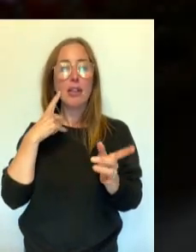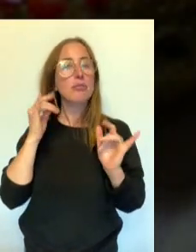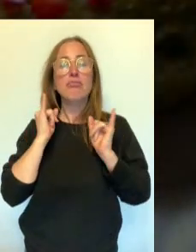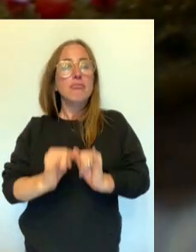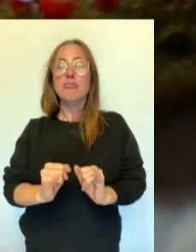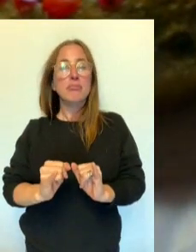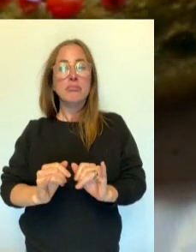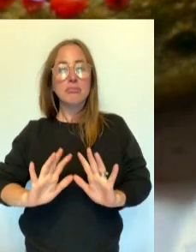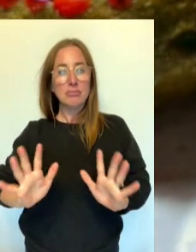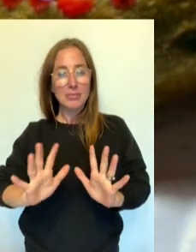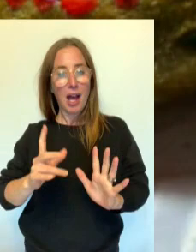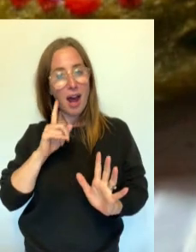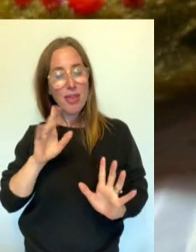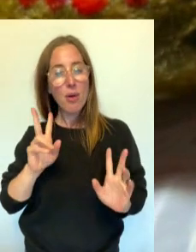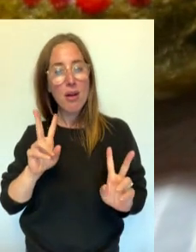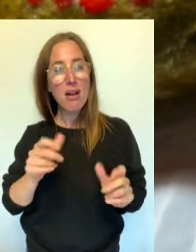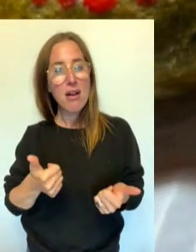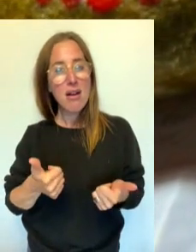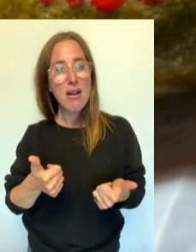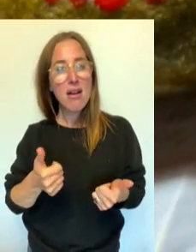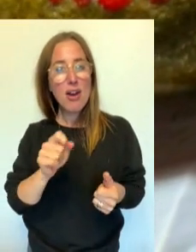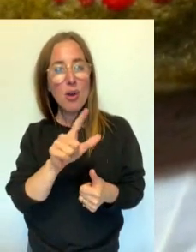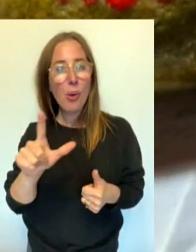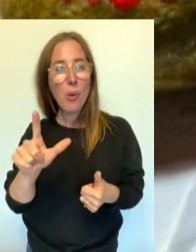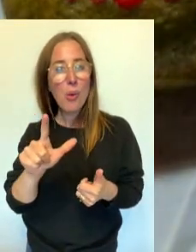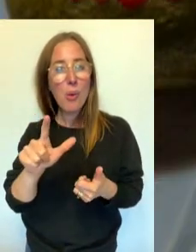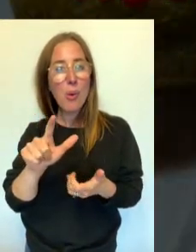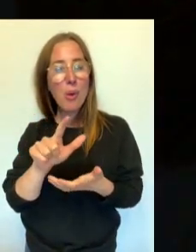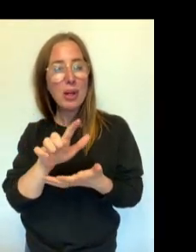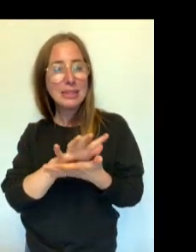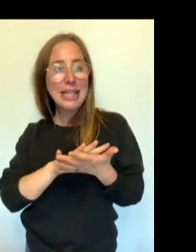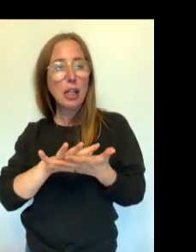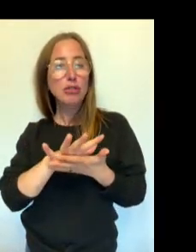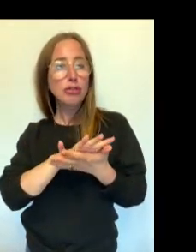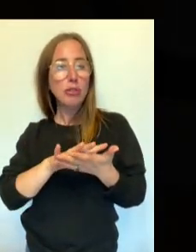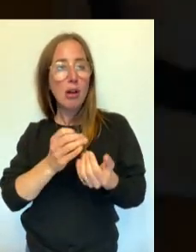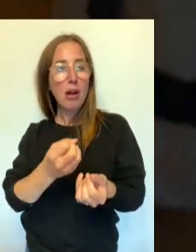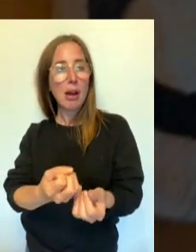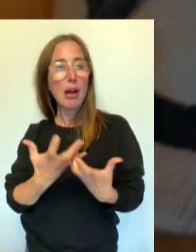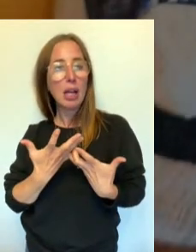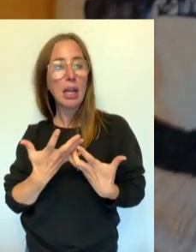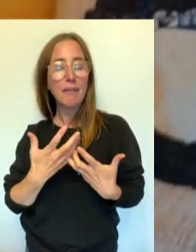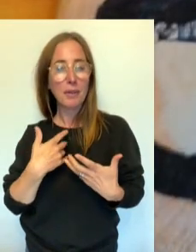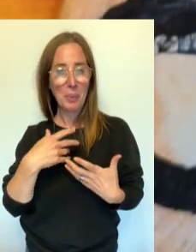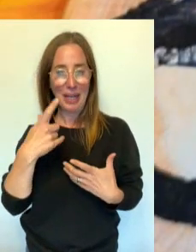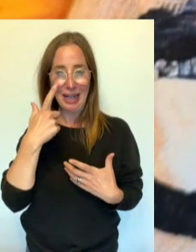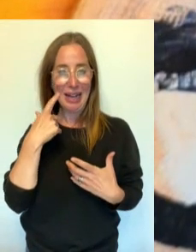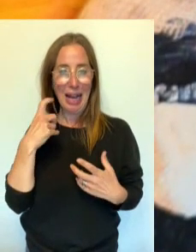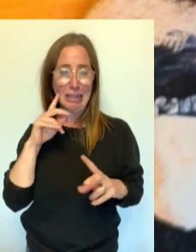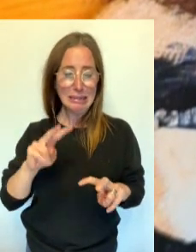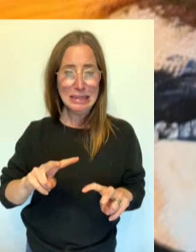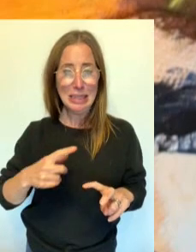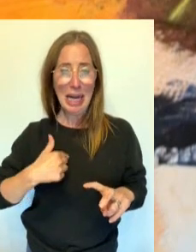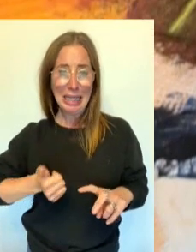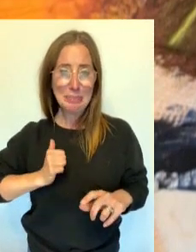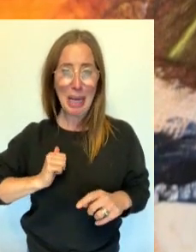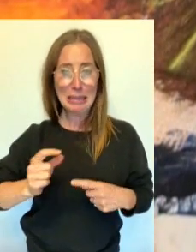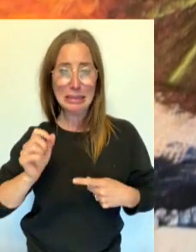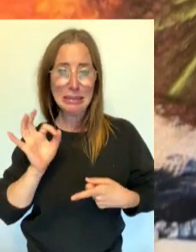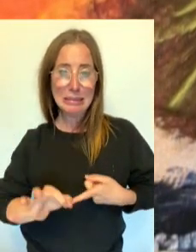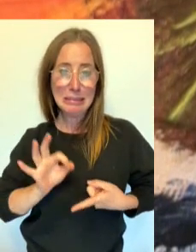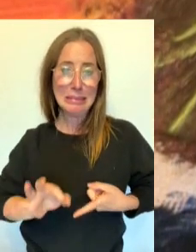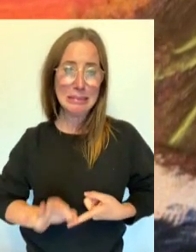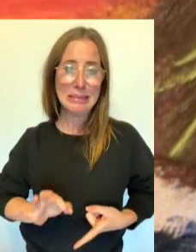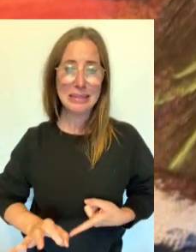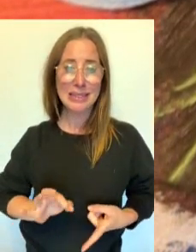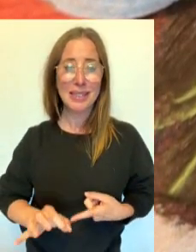textures were quite cool. And so often we can get caught up with what we want as an expected outcome, but actually we don't see